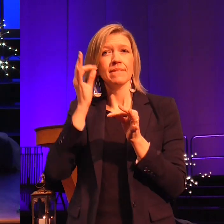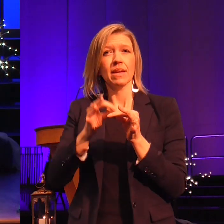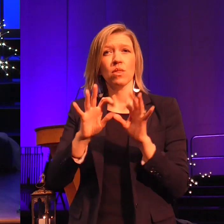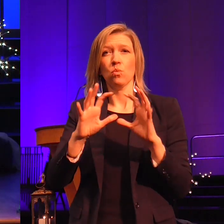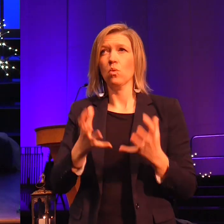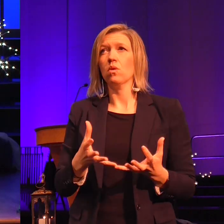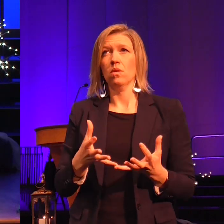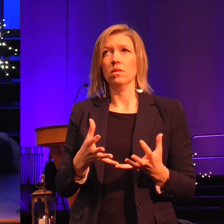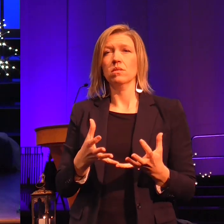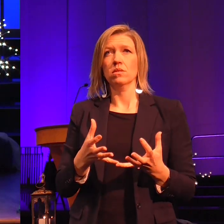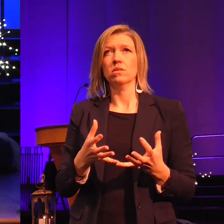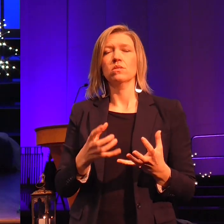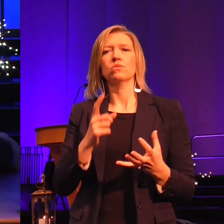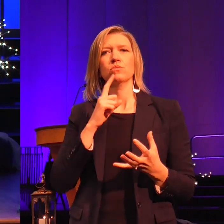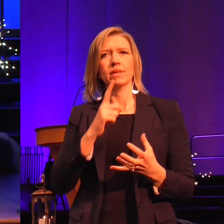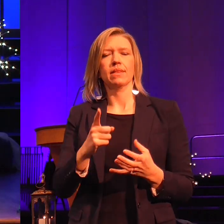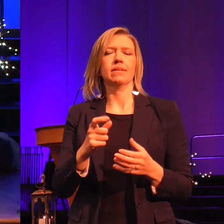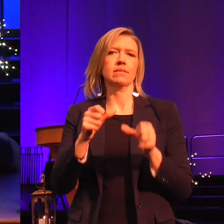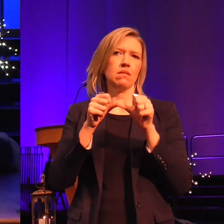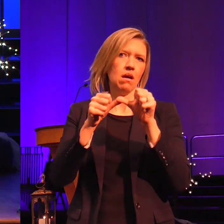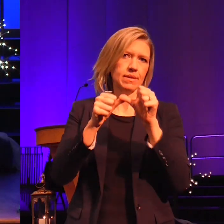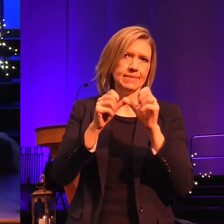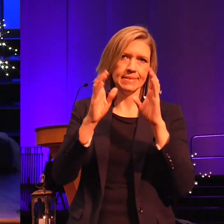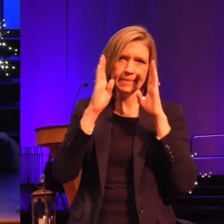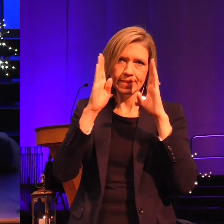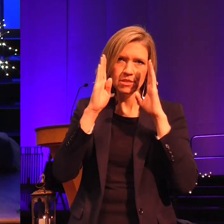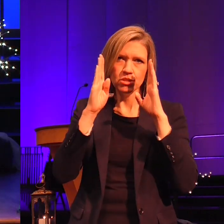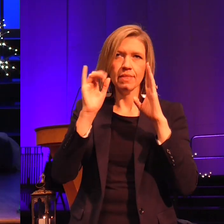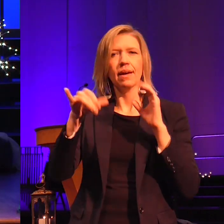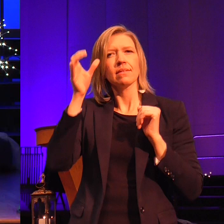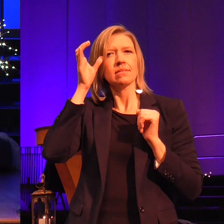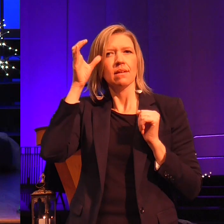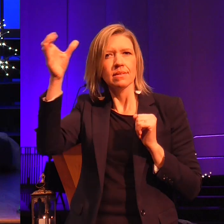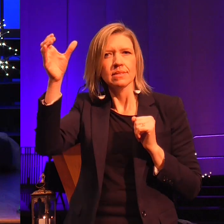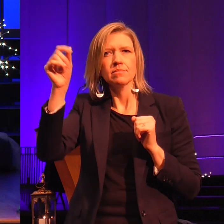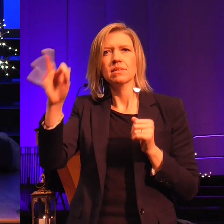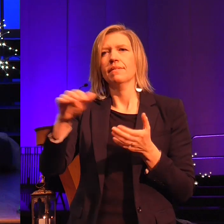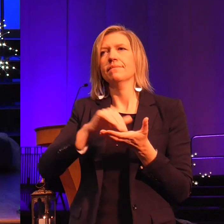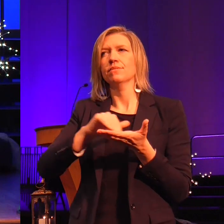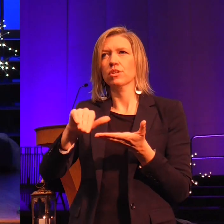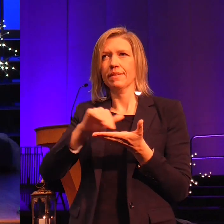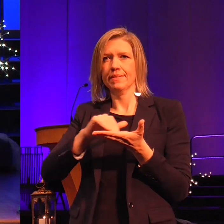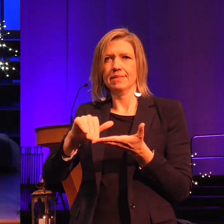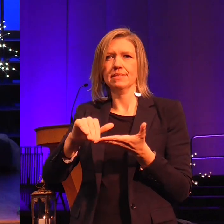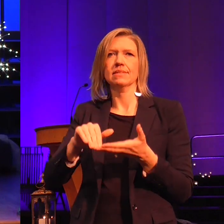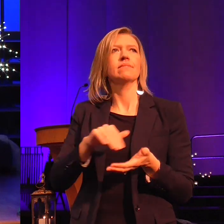bears constant attention, and that is the concept of forgiveness.